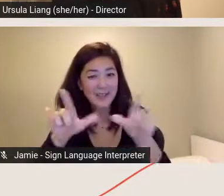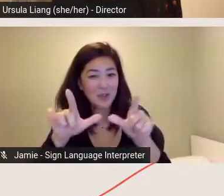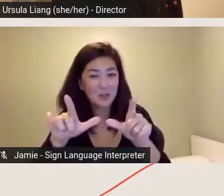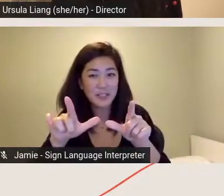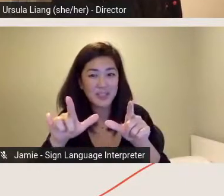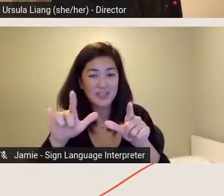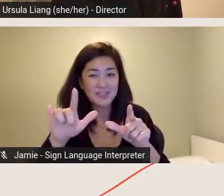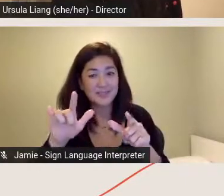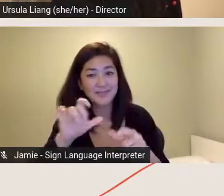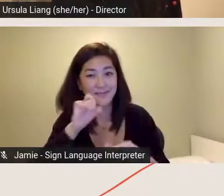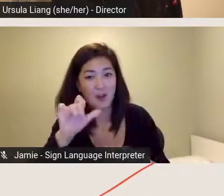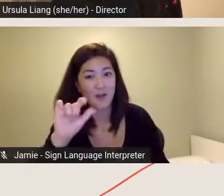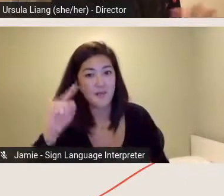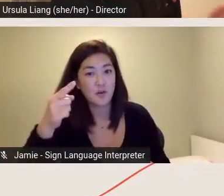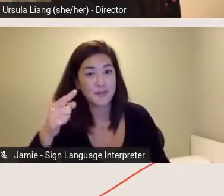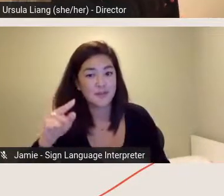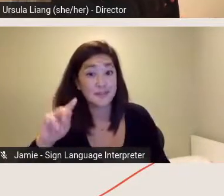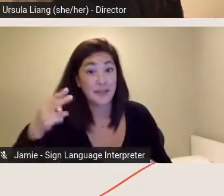So,